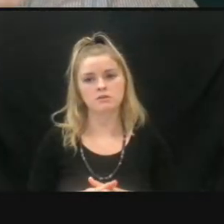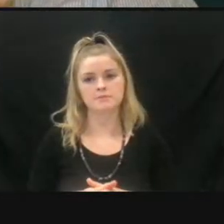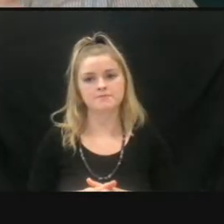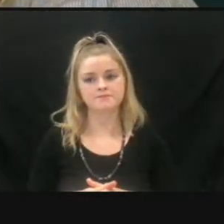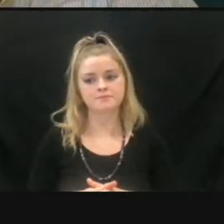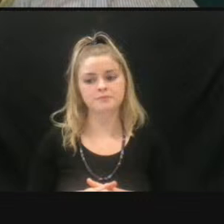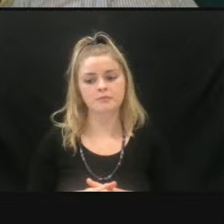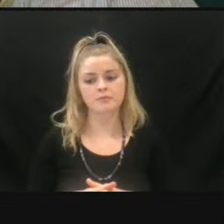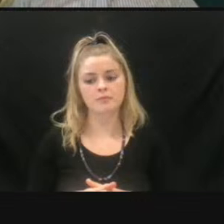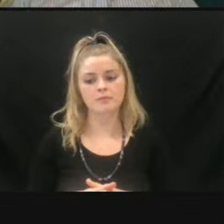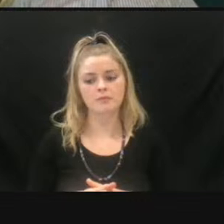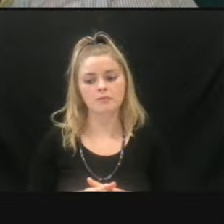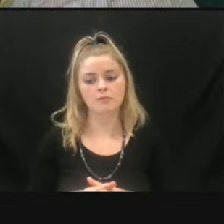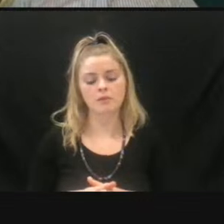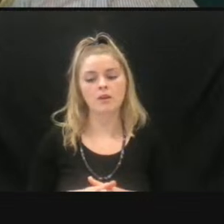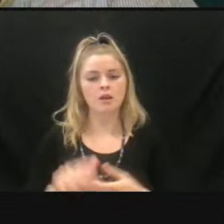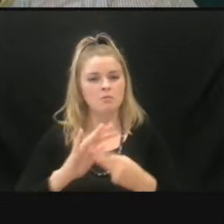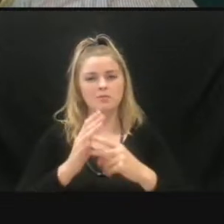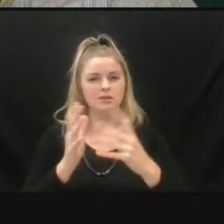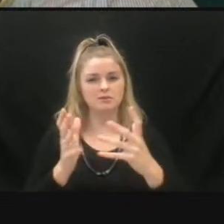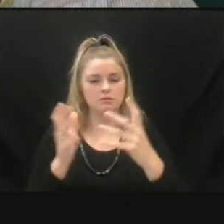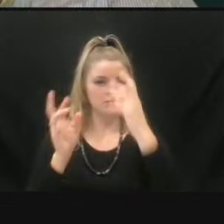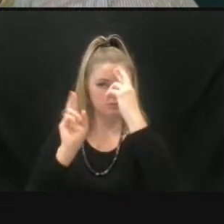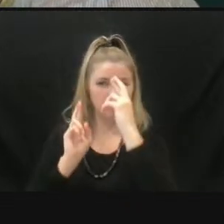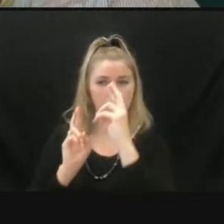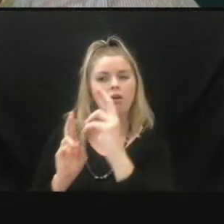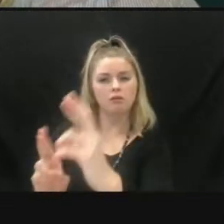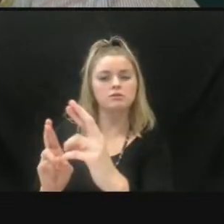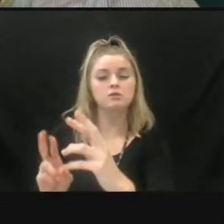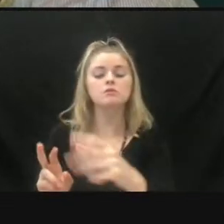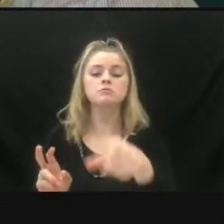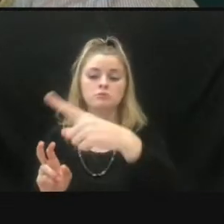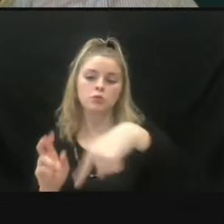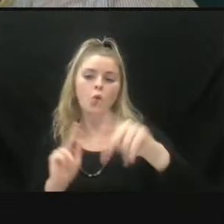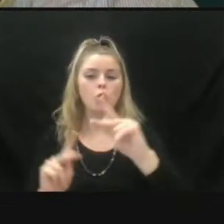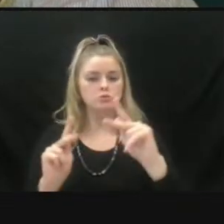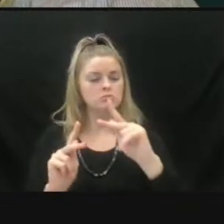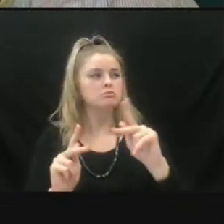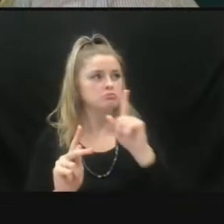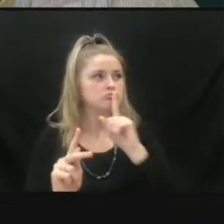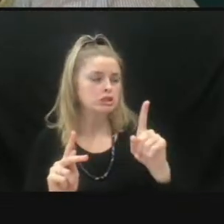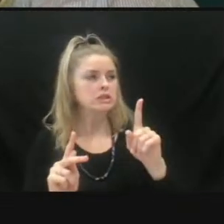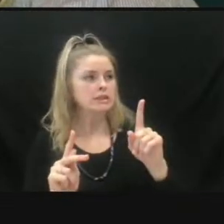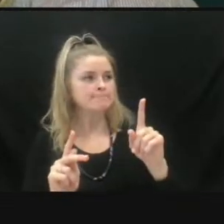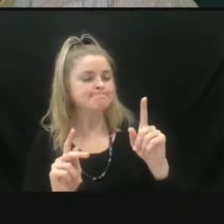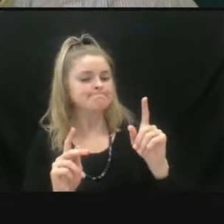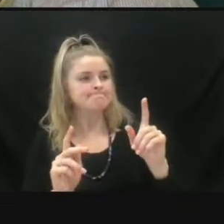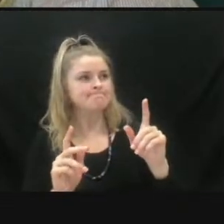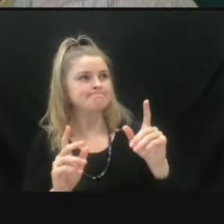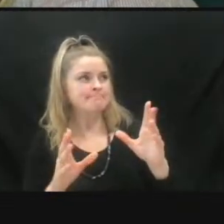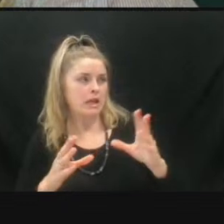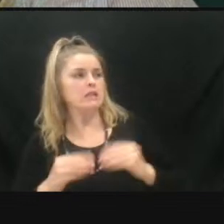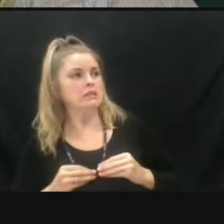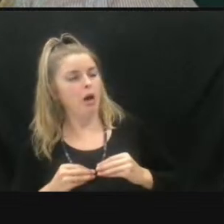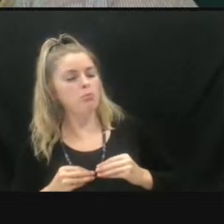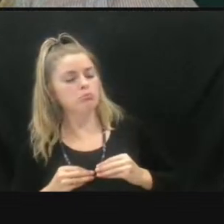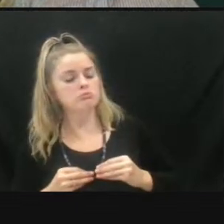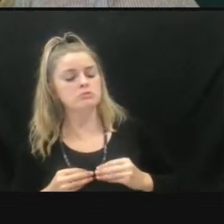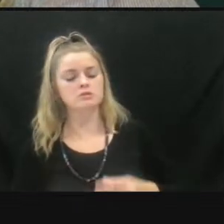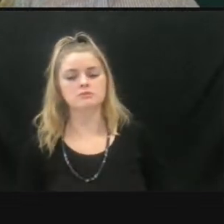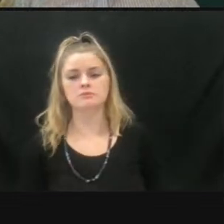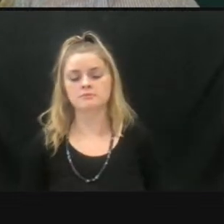was taken with a lot of respect, and it was incredibly appreciative. And many tribes expressed how appreciative they were to receive